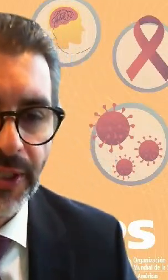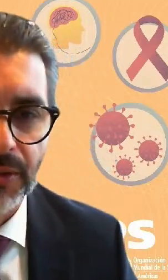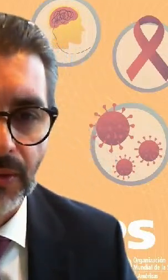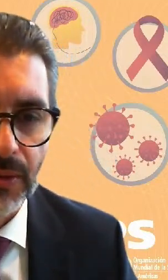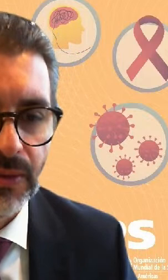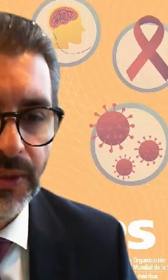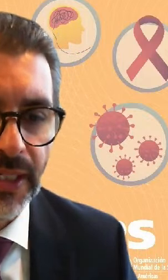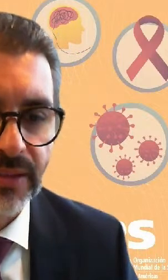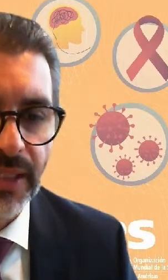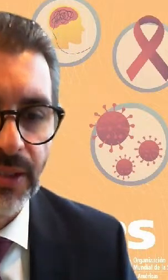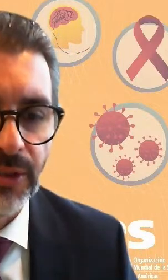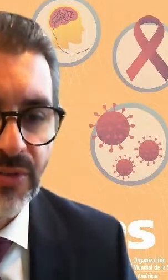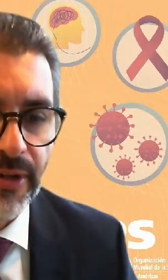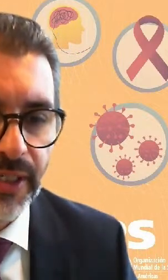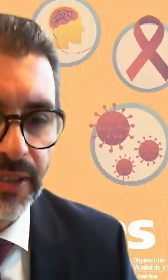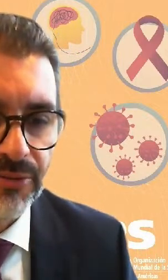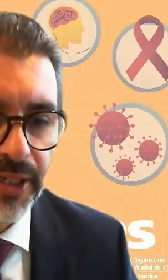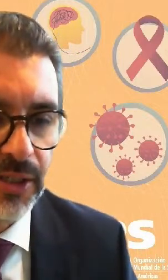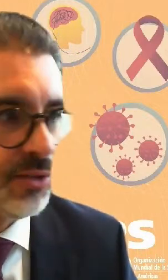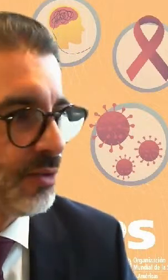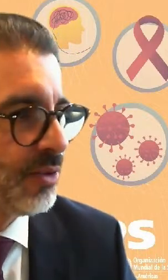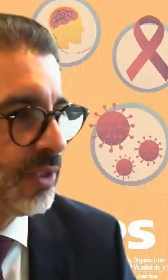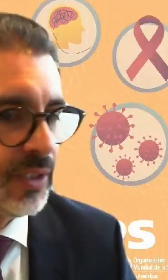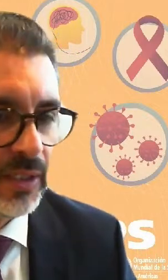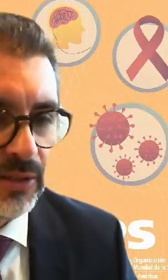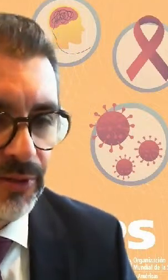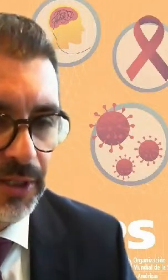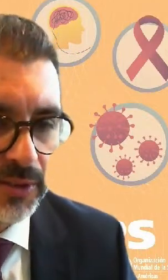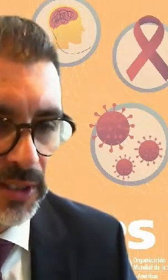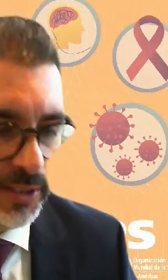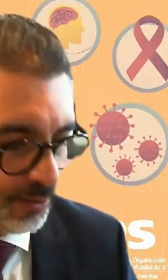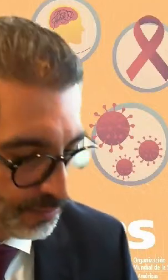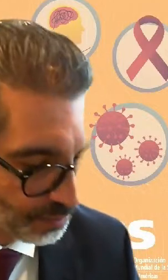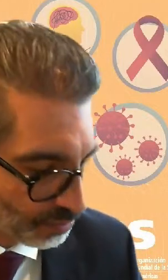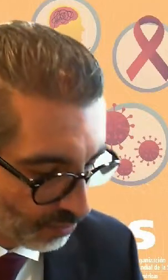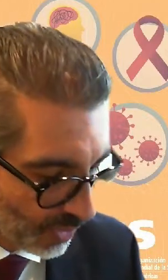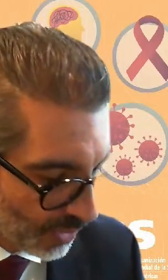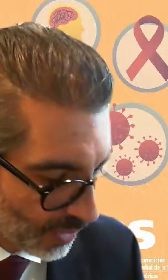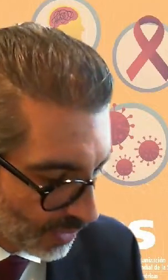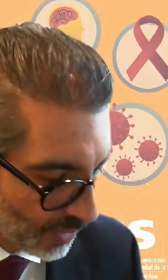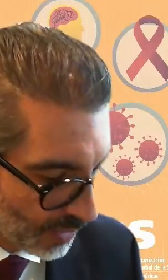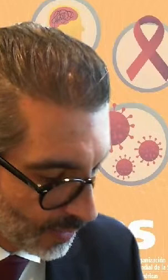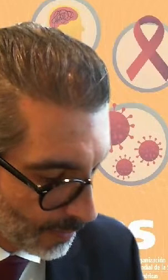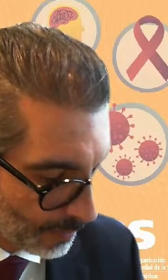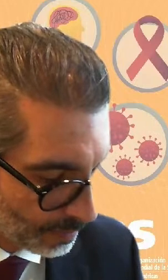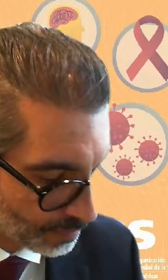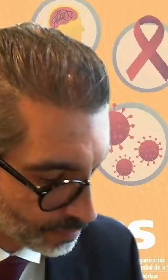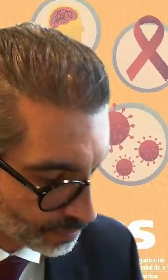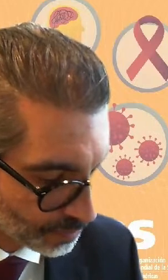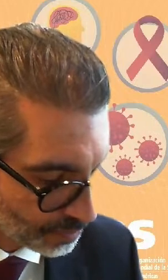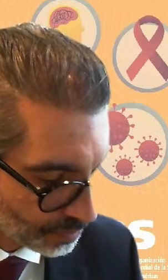Did you hear that? Yes, yeah, no, that's very clear. Thank you. Thank you, Daniel.